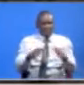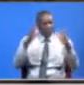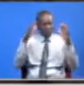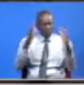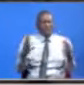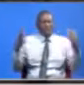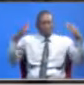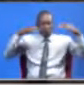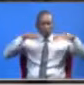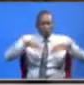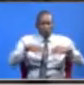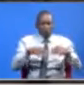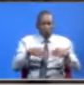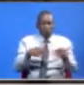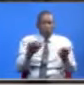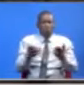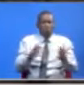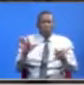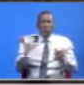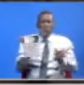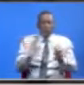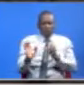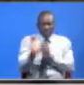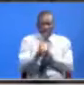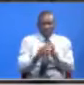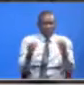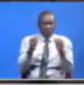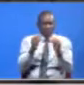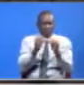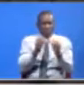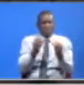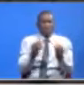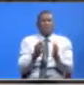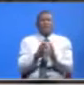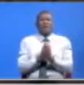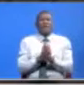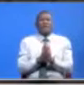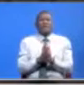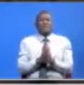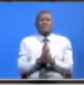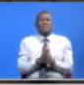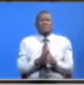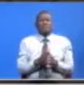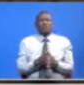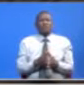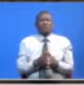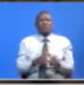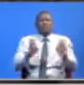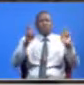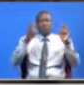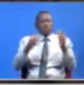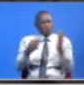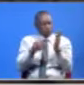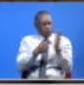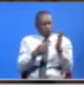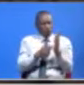conference where African countries meet to do it matters, to do it technology